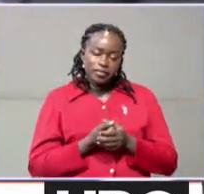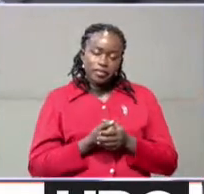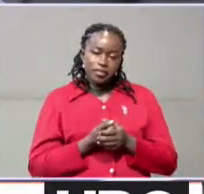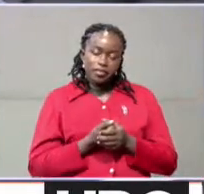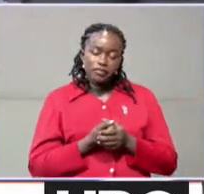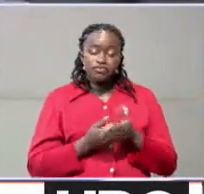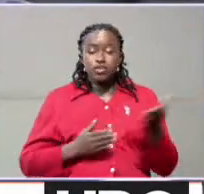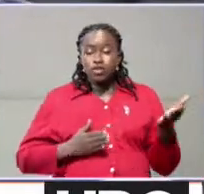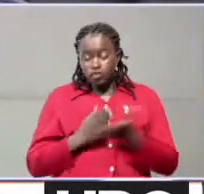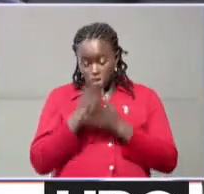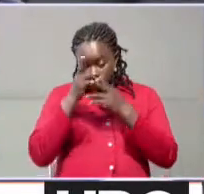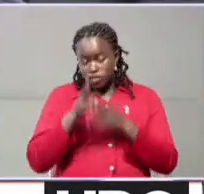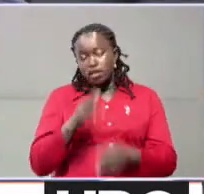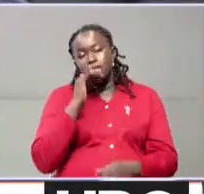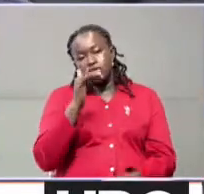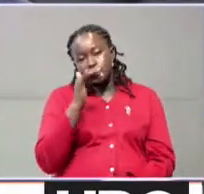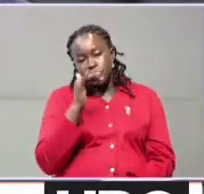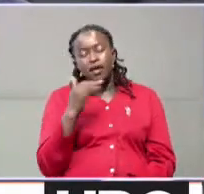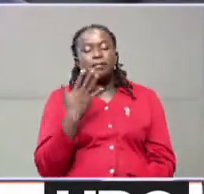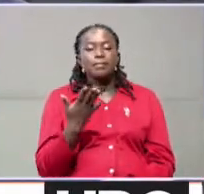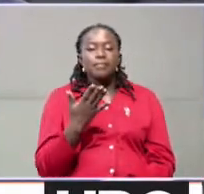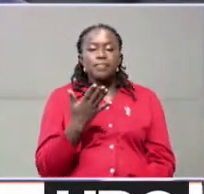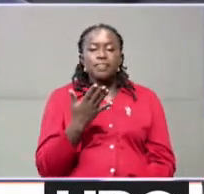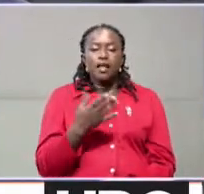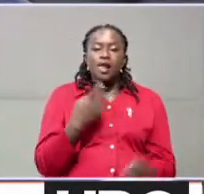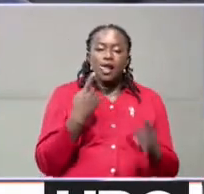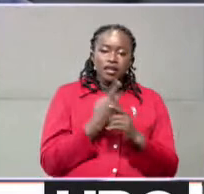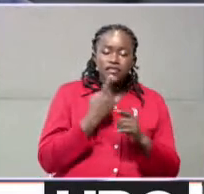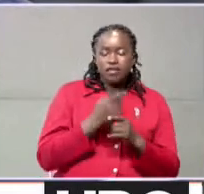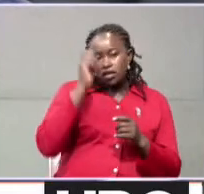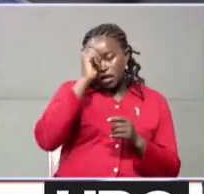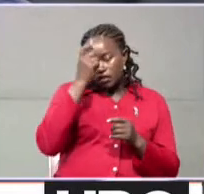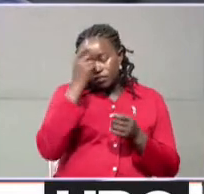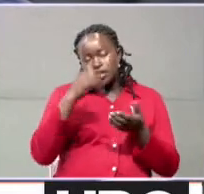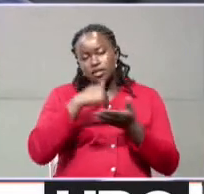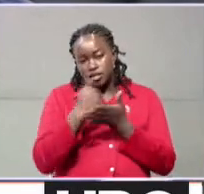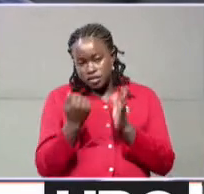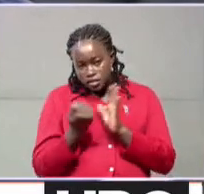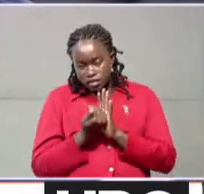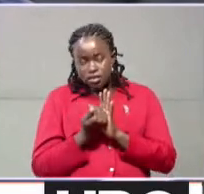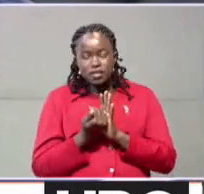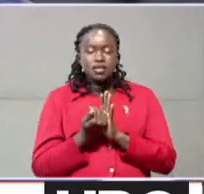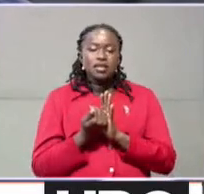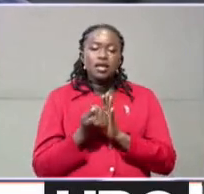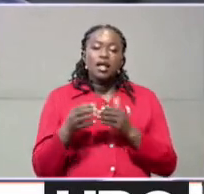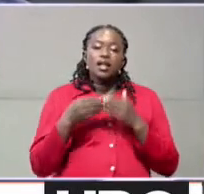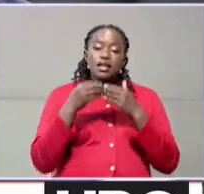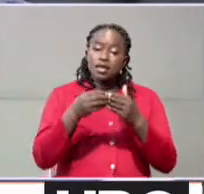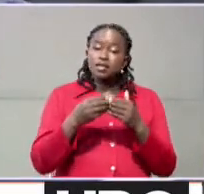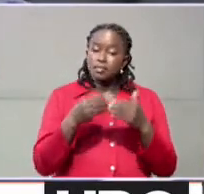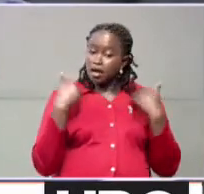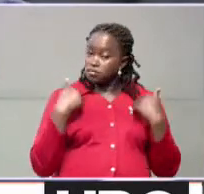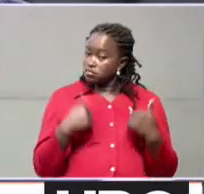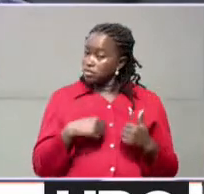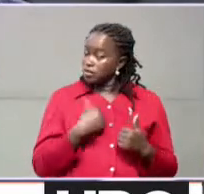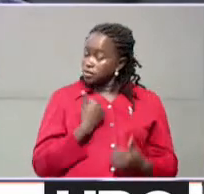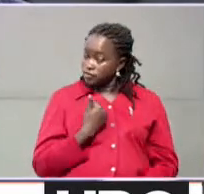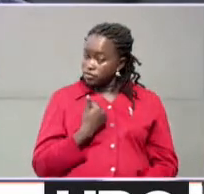aeronautical speaker various government entities led by myself